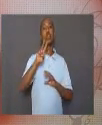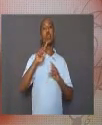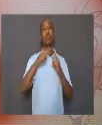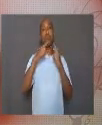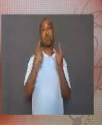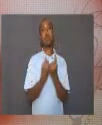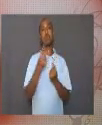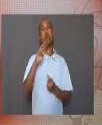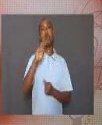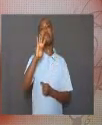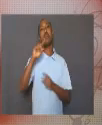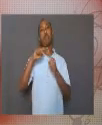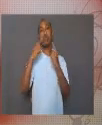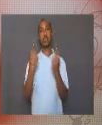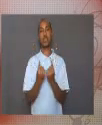3 or 4.